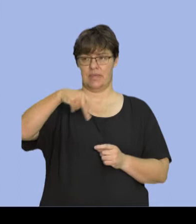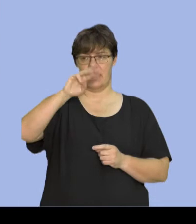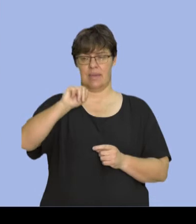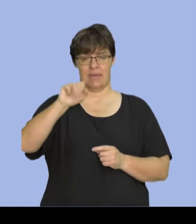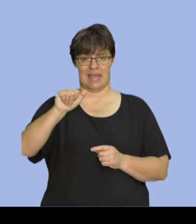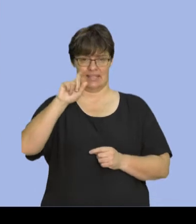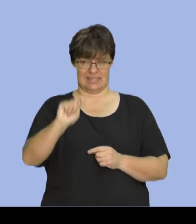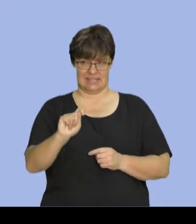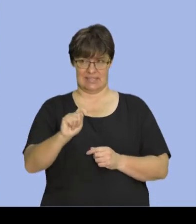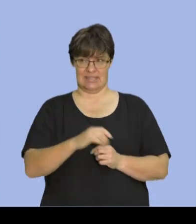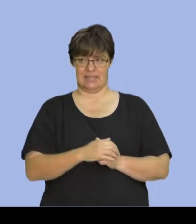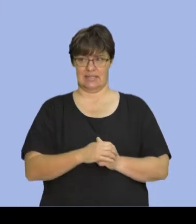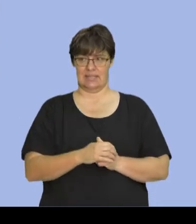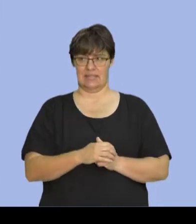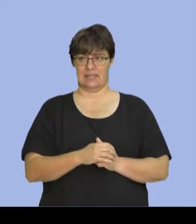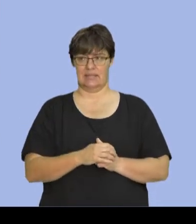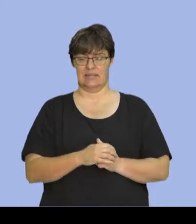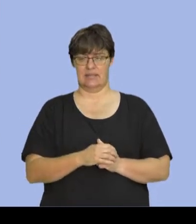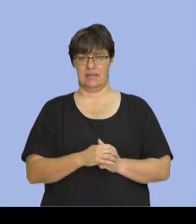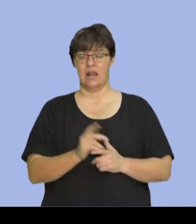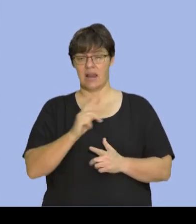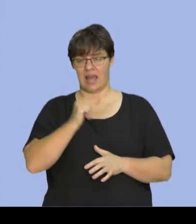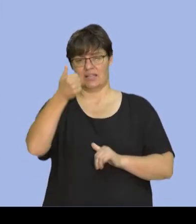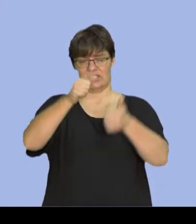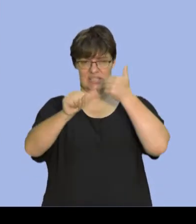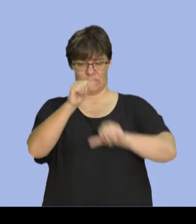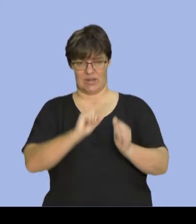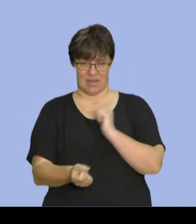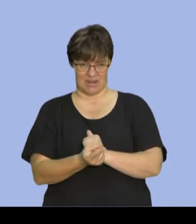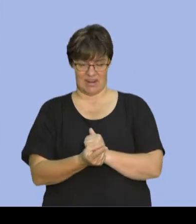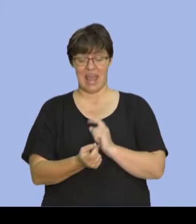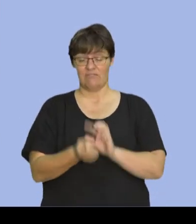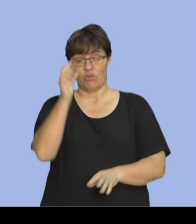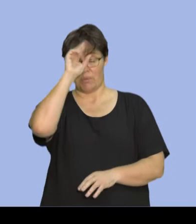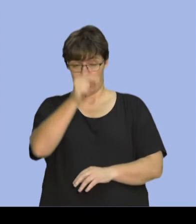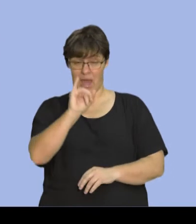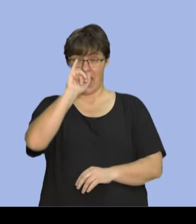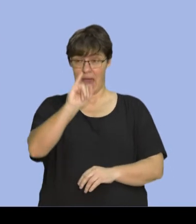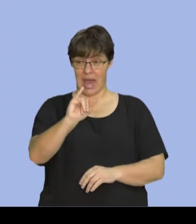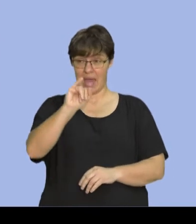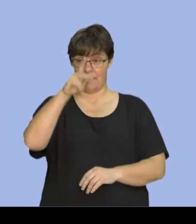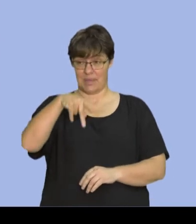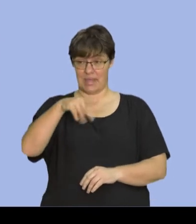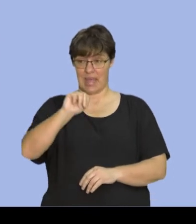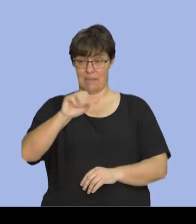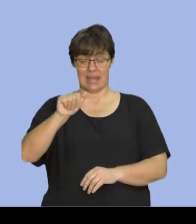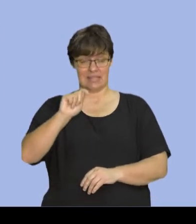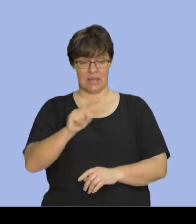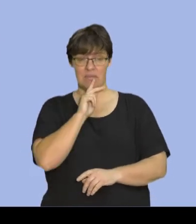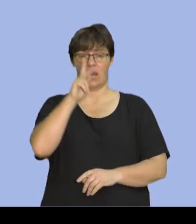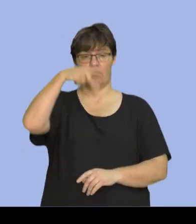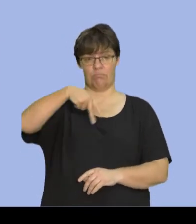IPMAT to describe the sequence. Again, this will help you to remember the sequence, where P refers